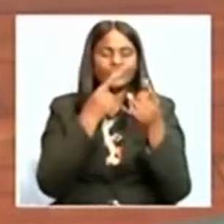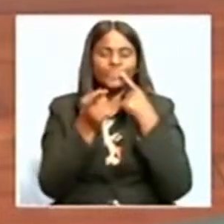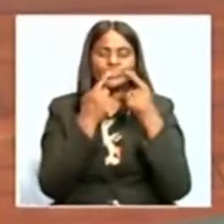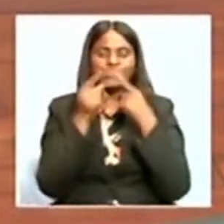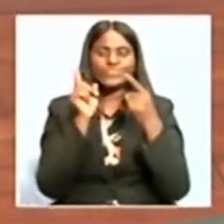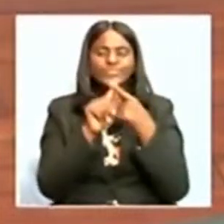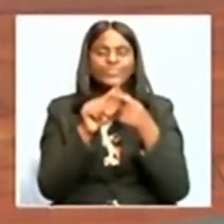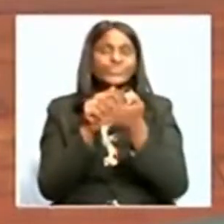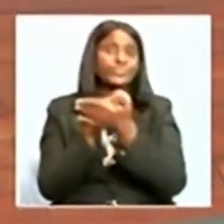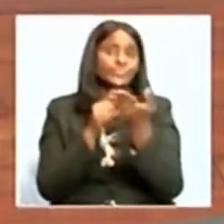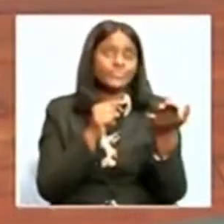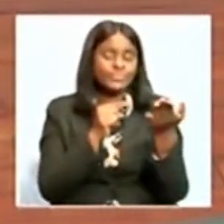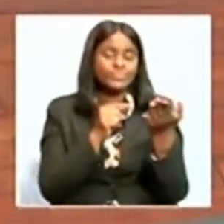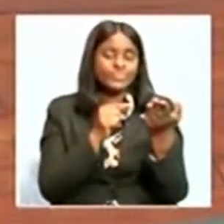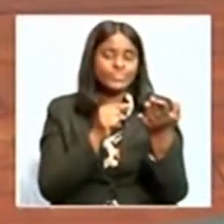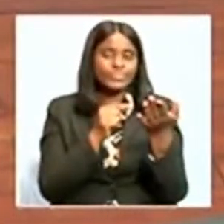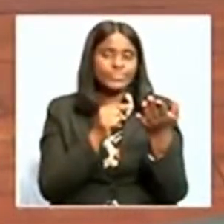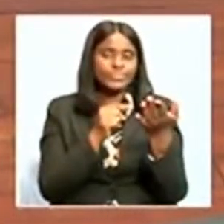to